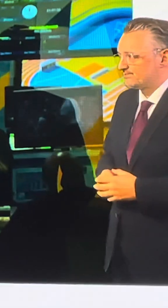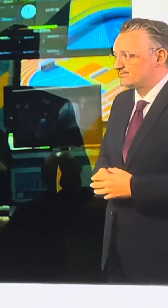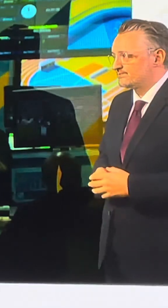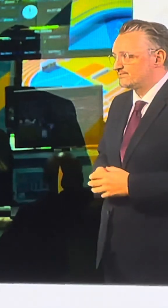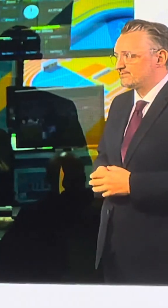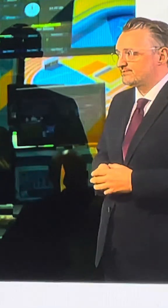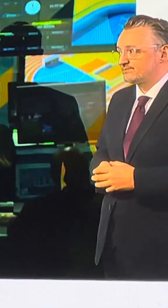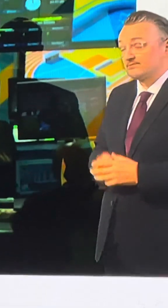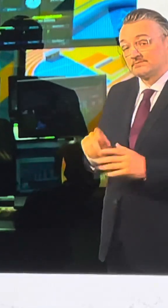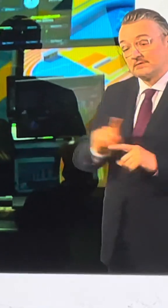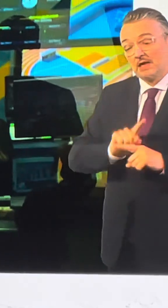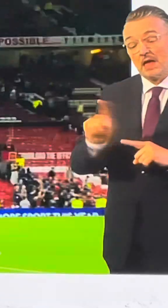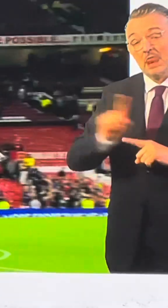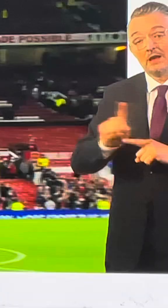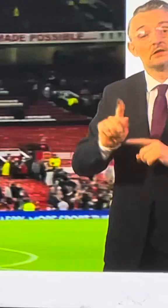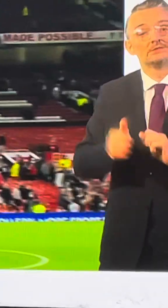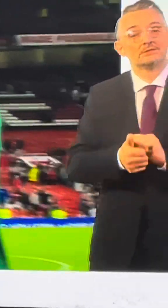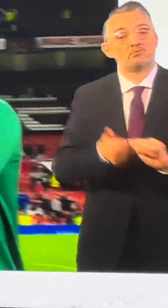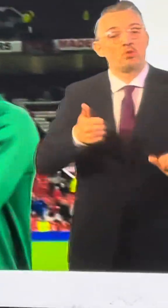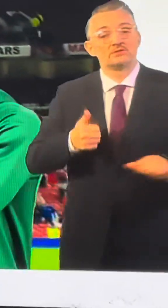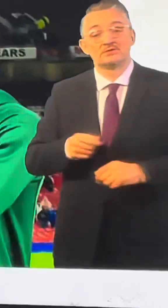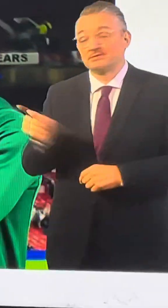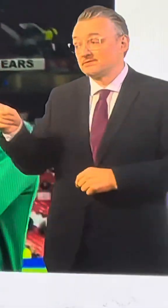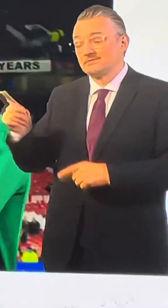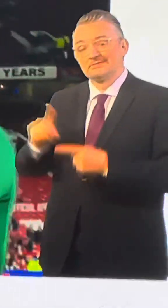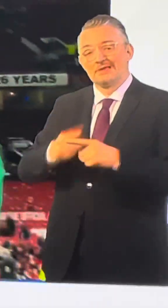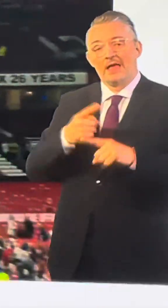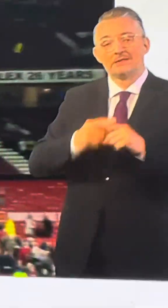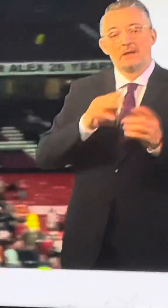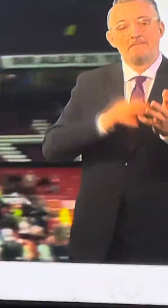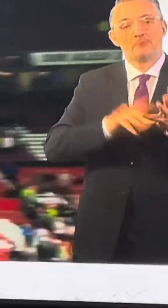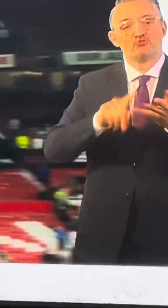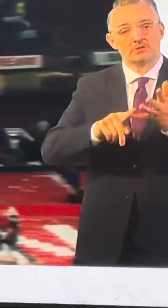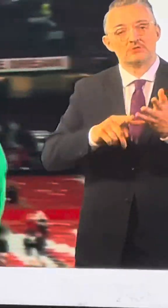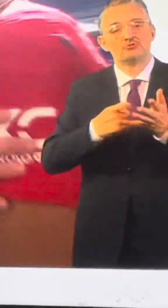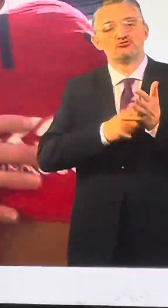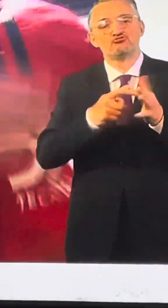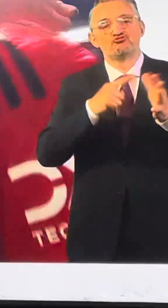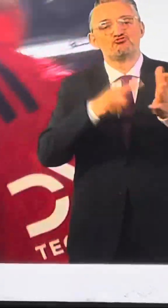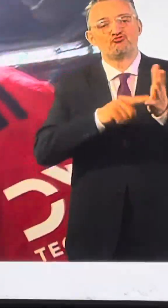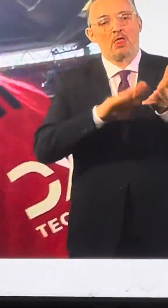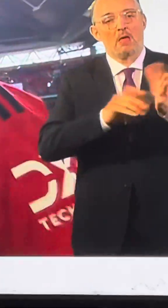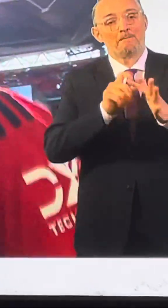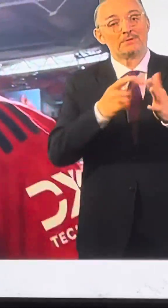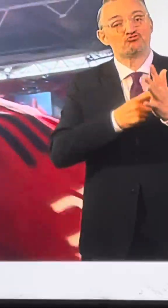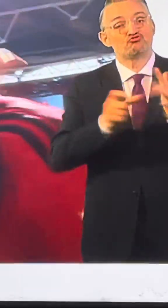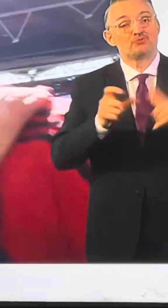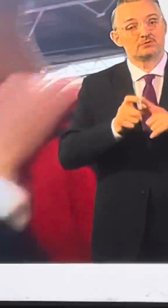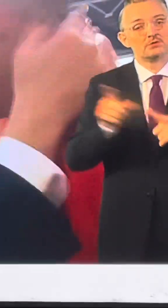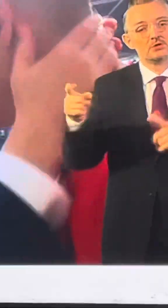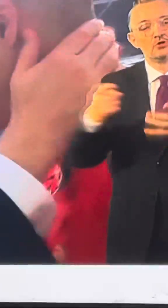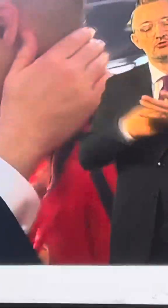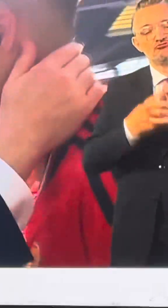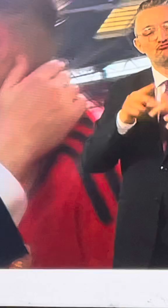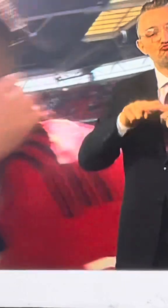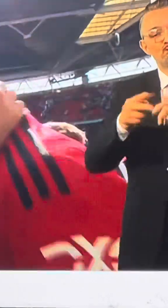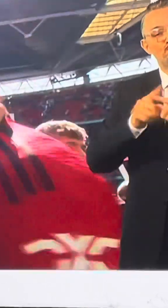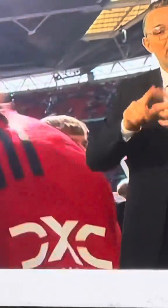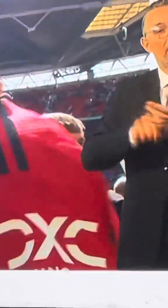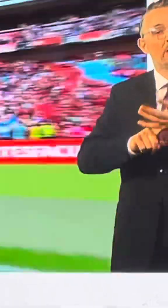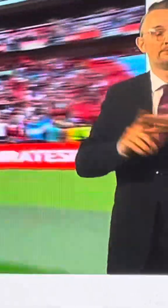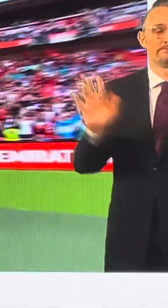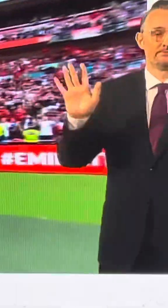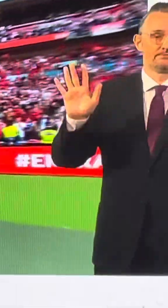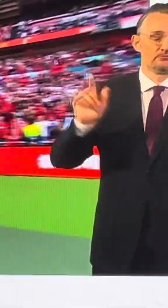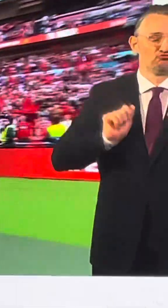And on Sports Day later in the hour on BBC News, the former Manchester United and Real Madrid defender and French World Cup winner Raphael Varane has retired